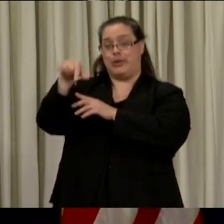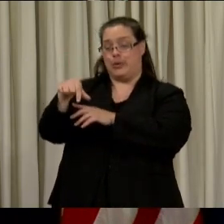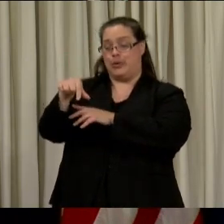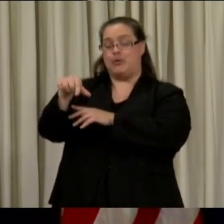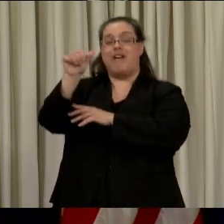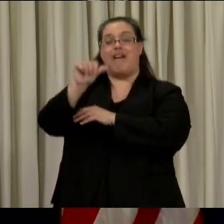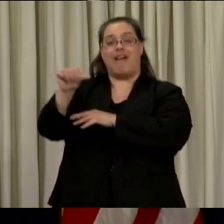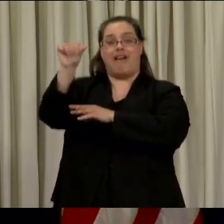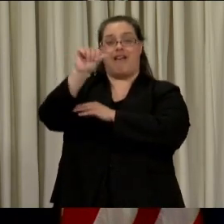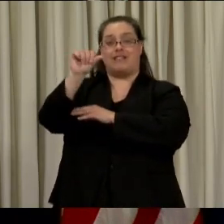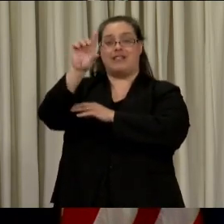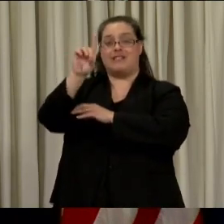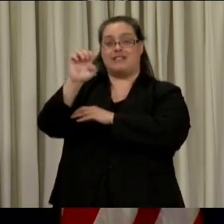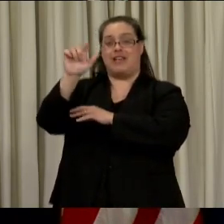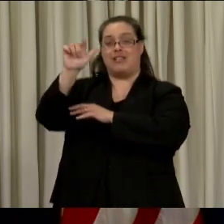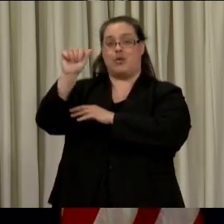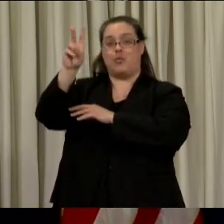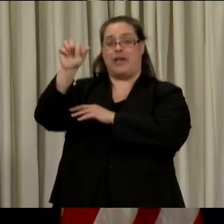COVID-19FAQ@delaware.gov. That's